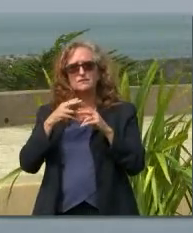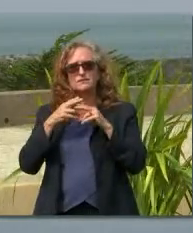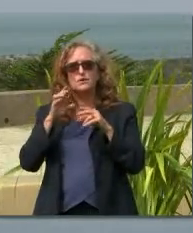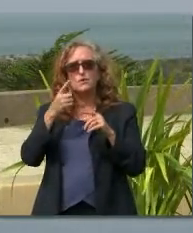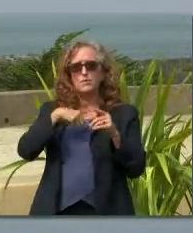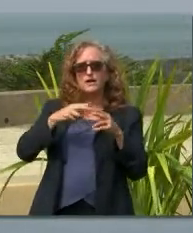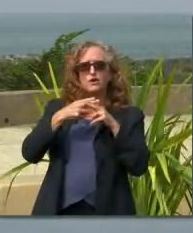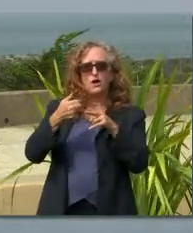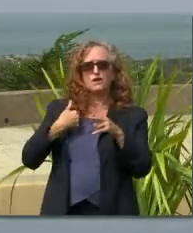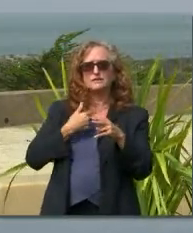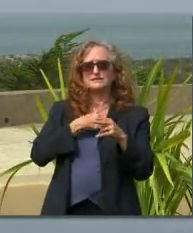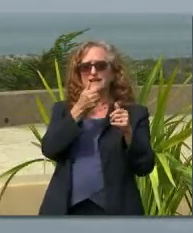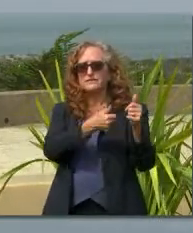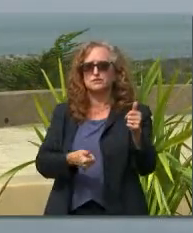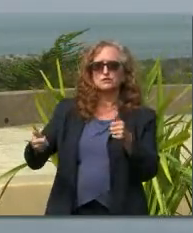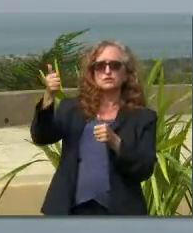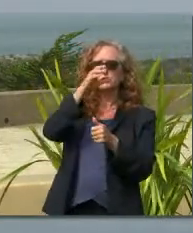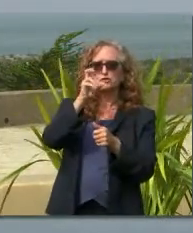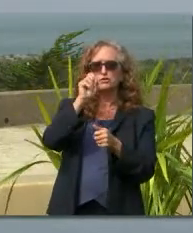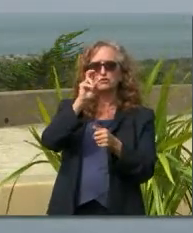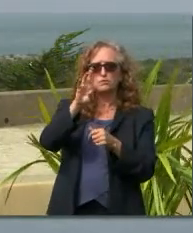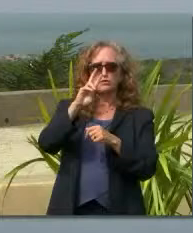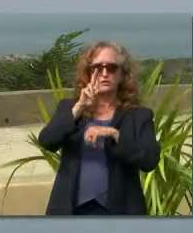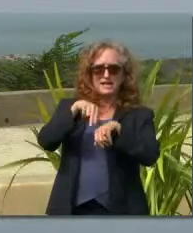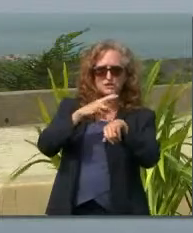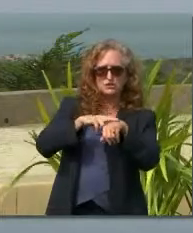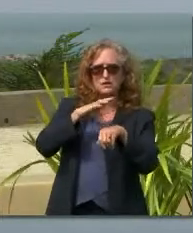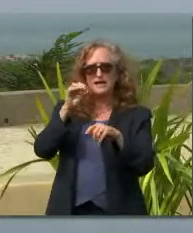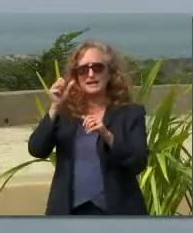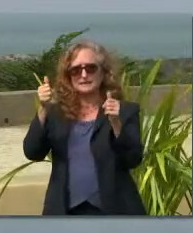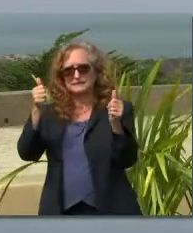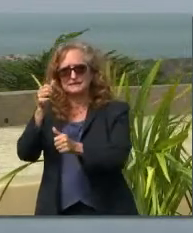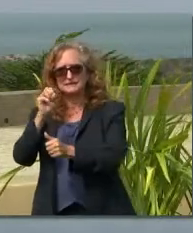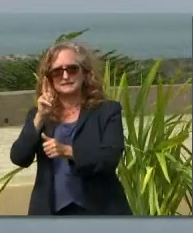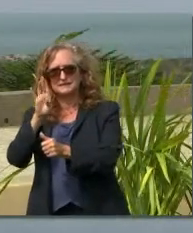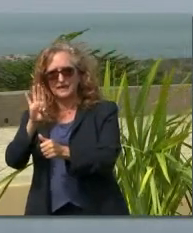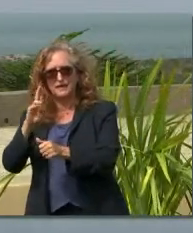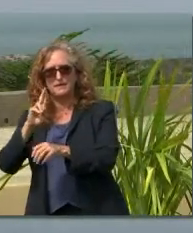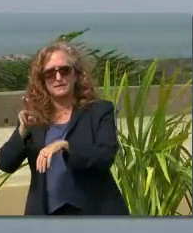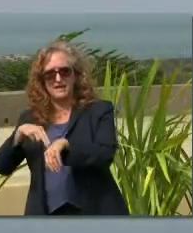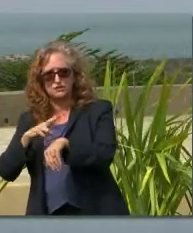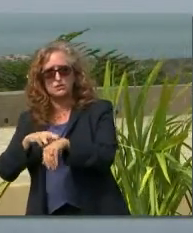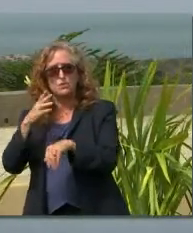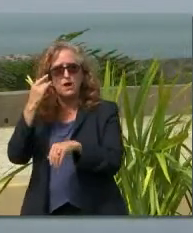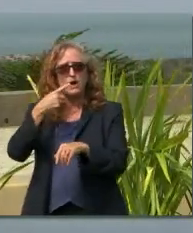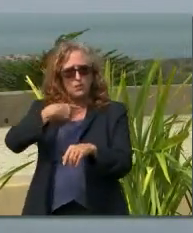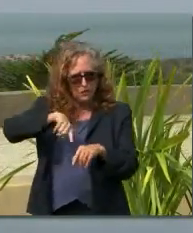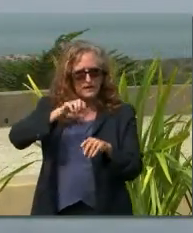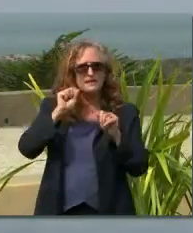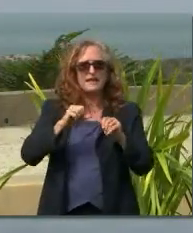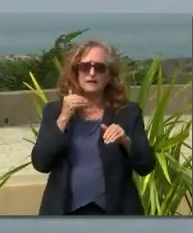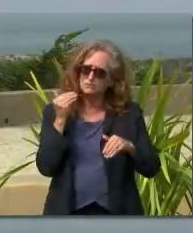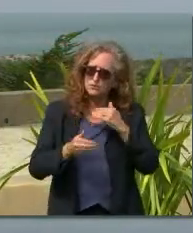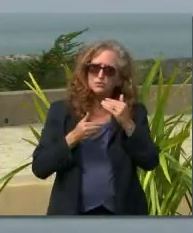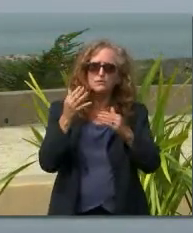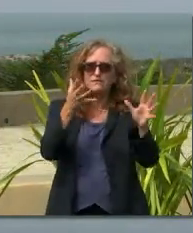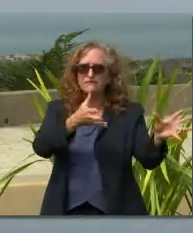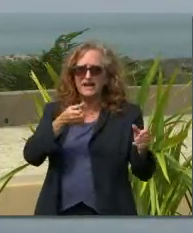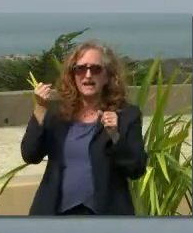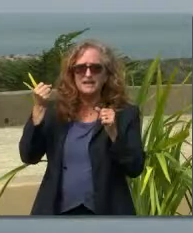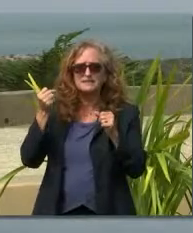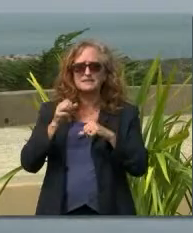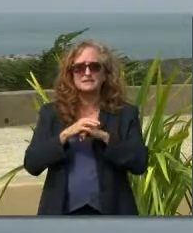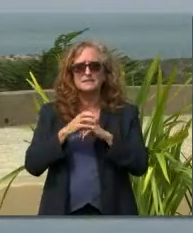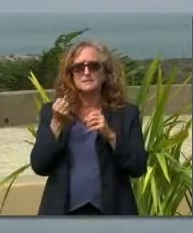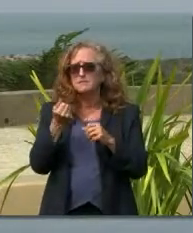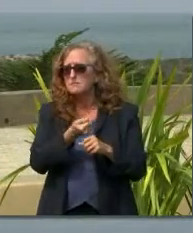ourselves supranationals. And the reason is because we can move faster than the nation states. So there are multiple